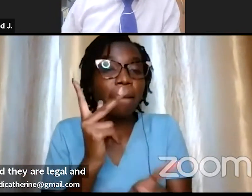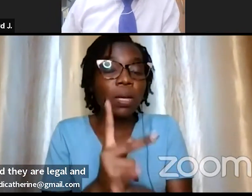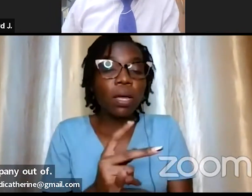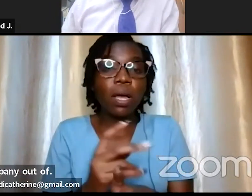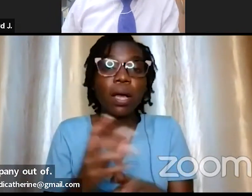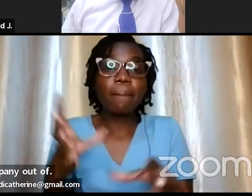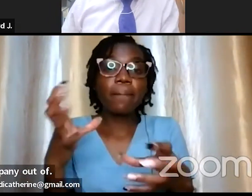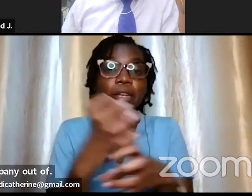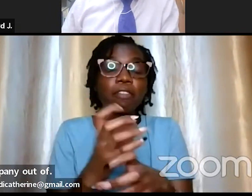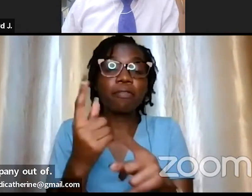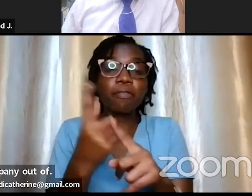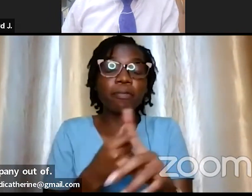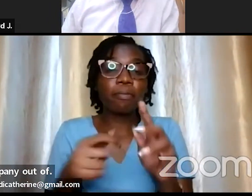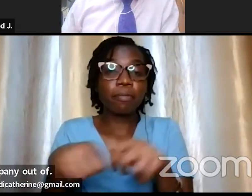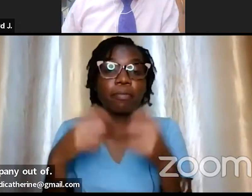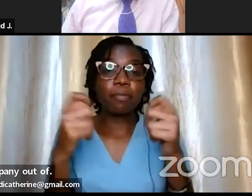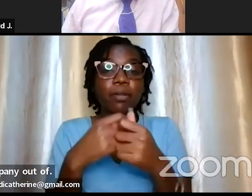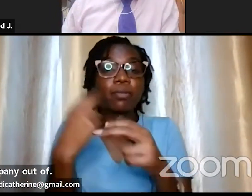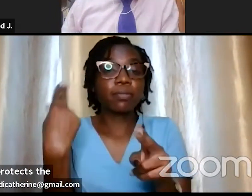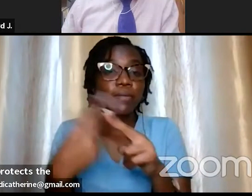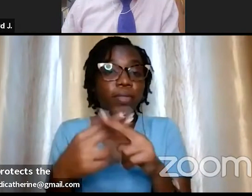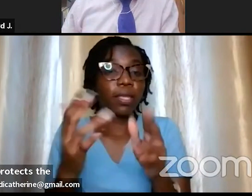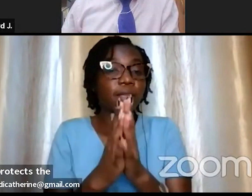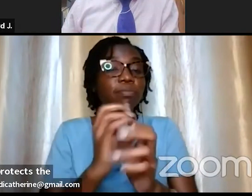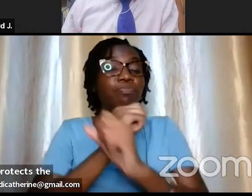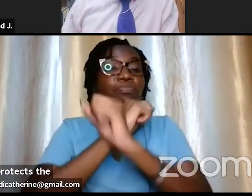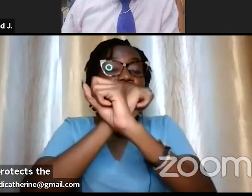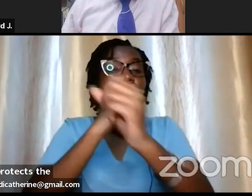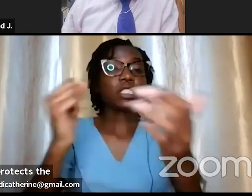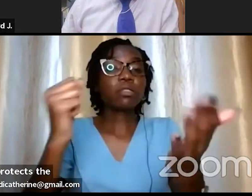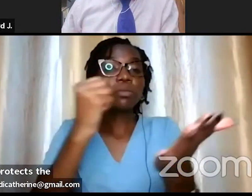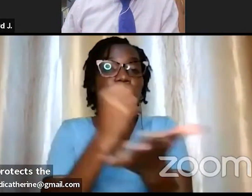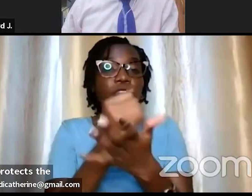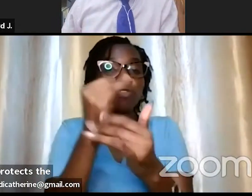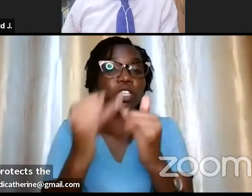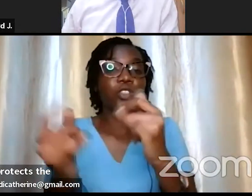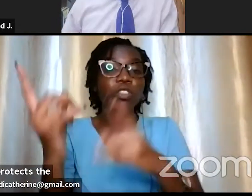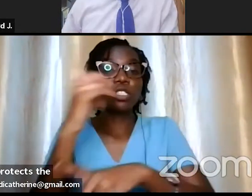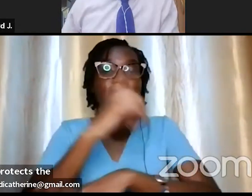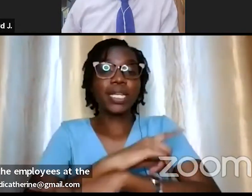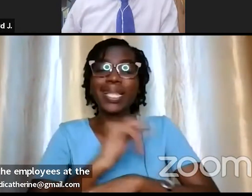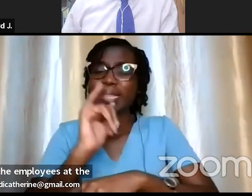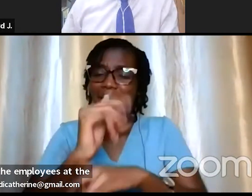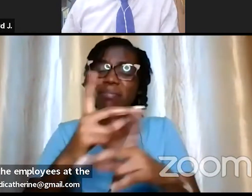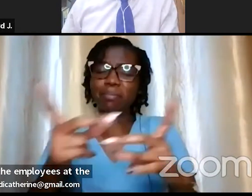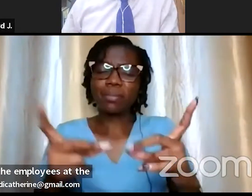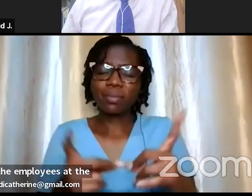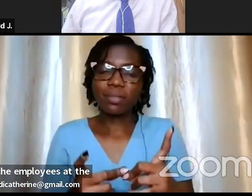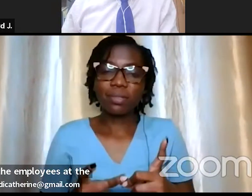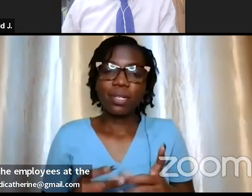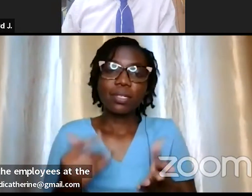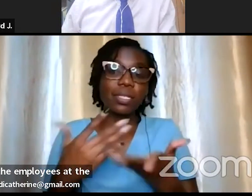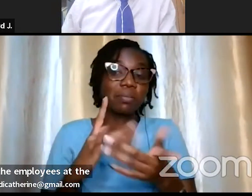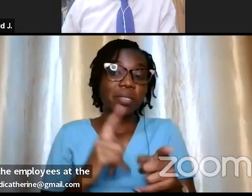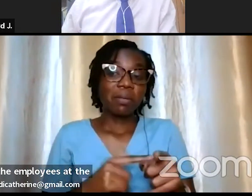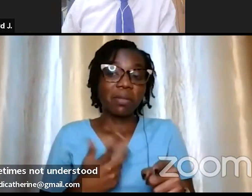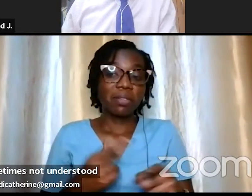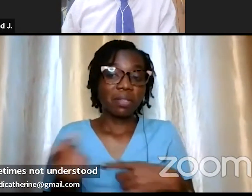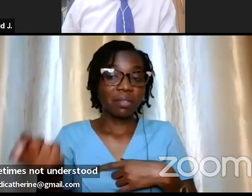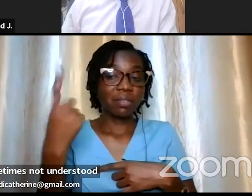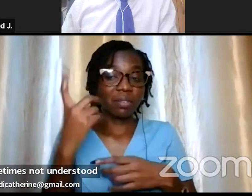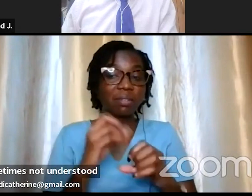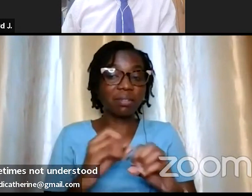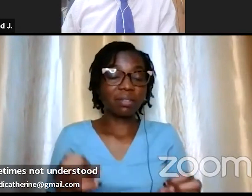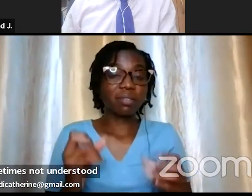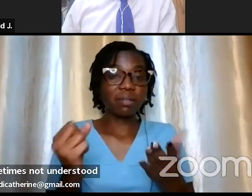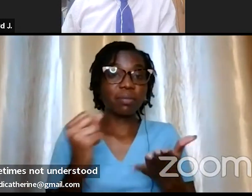litigations. And also it protects the employees at the end of the day. That part is sometimes not understood by employees. And